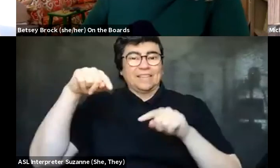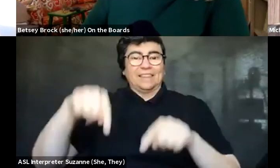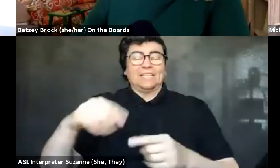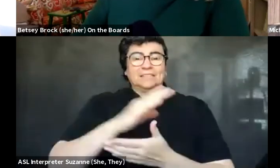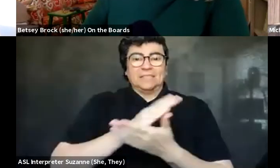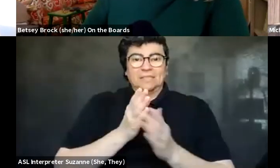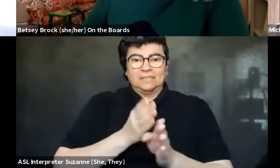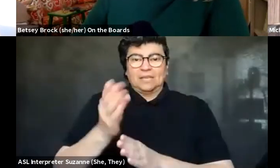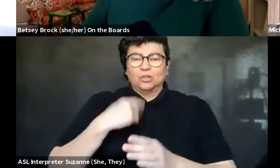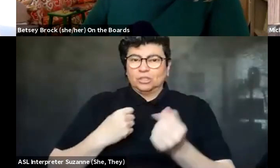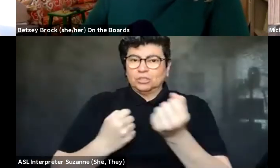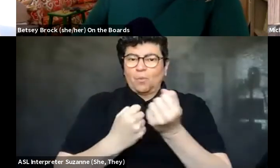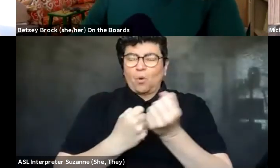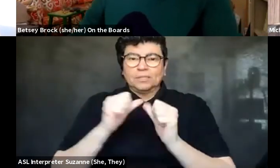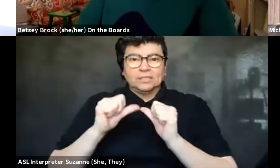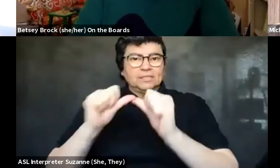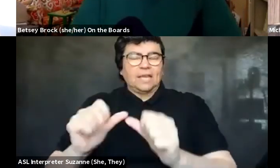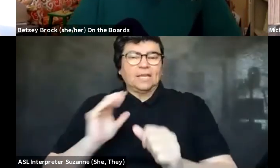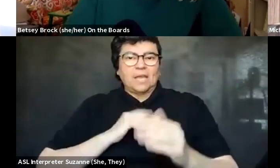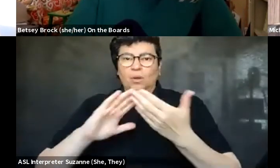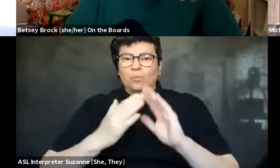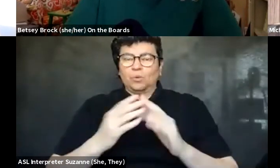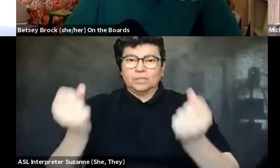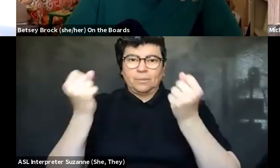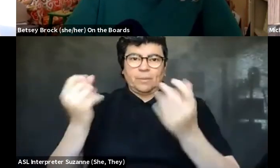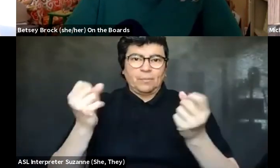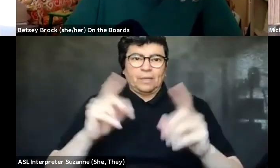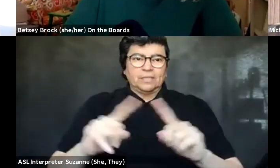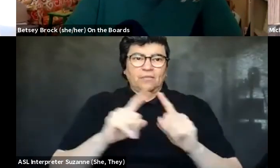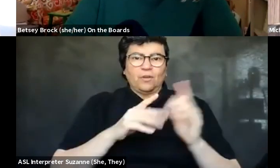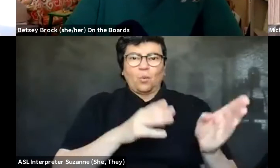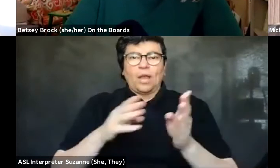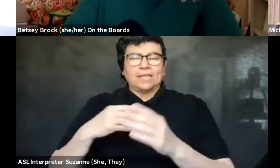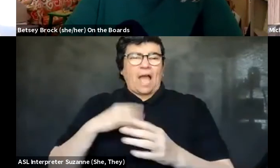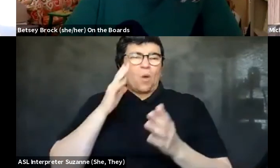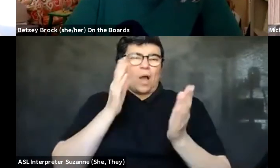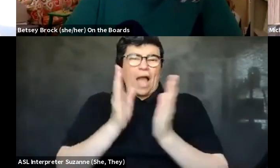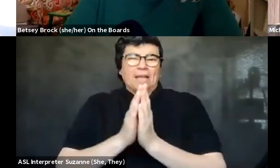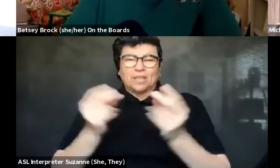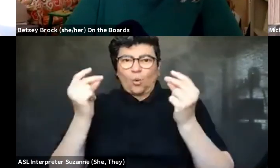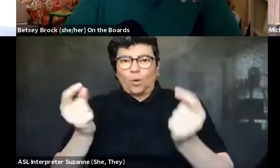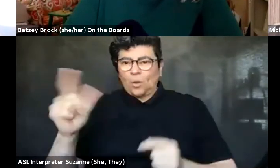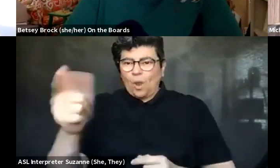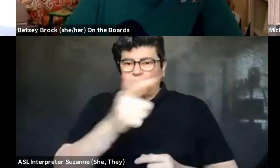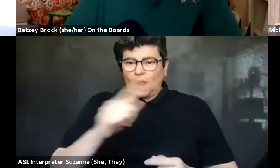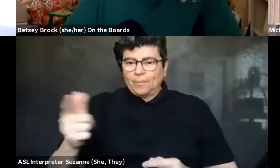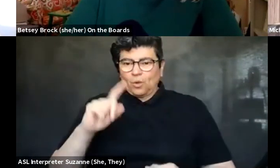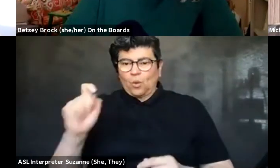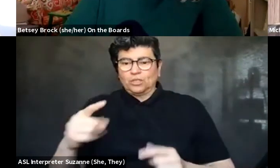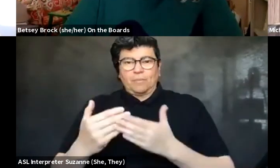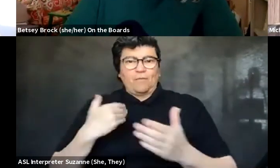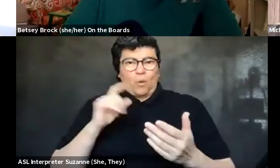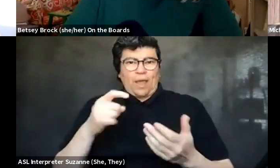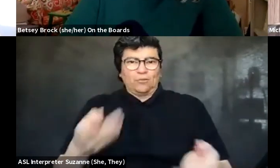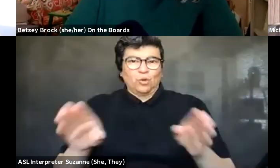our communities in so many ways. I'm going to ask a quick round robin question before we have to close out for